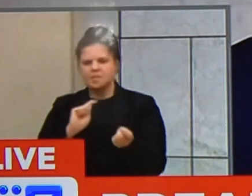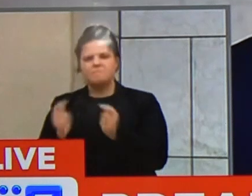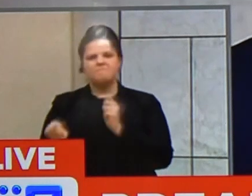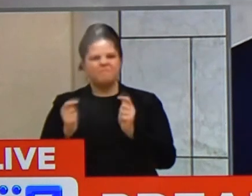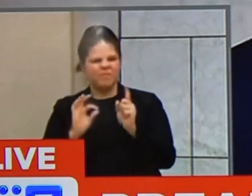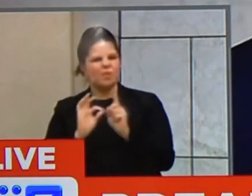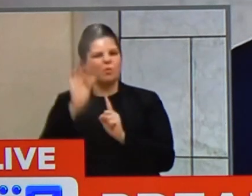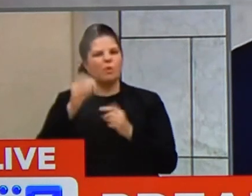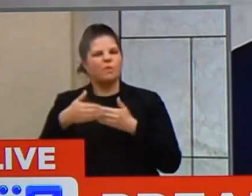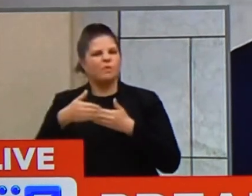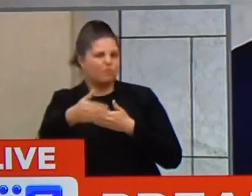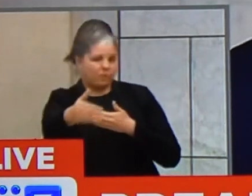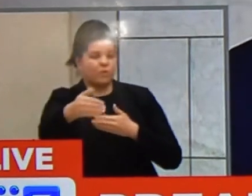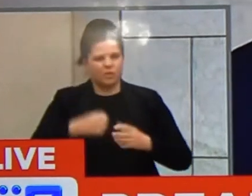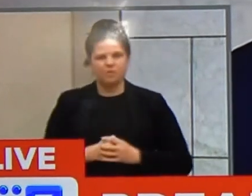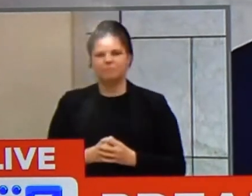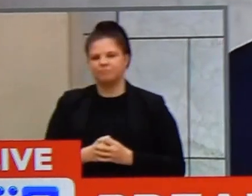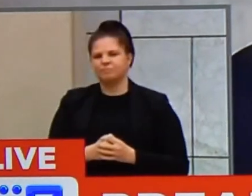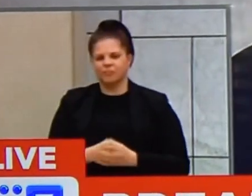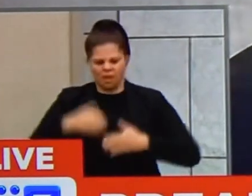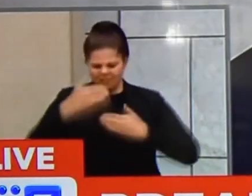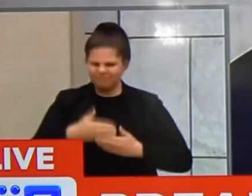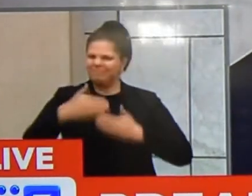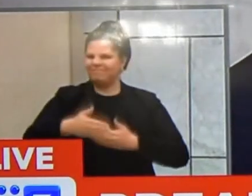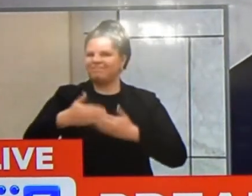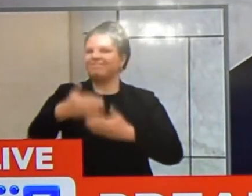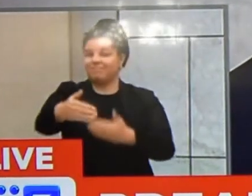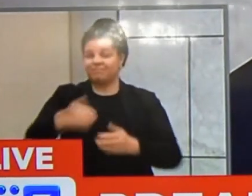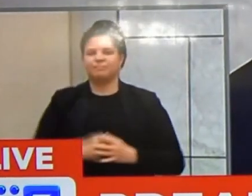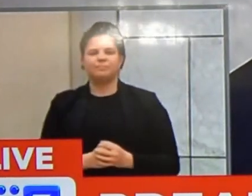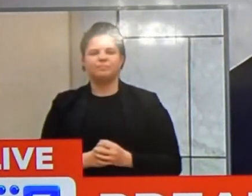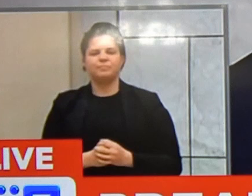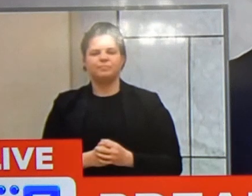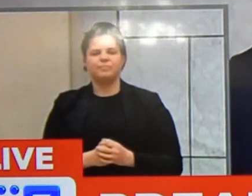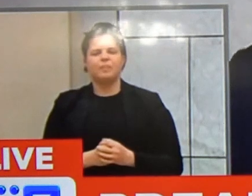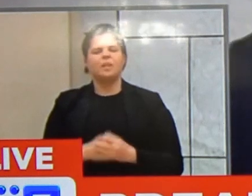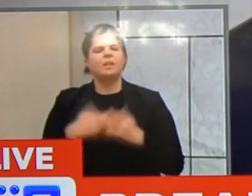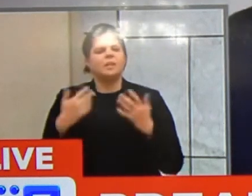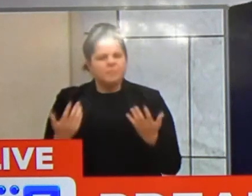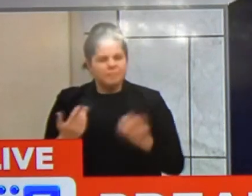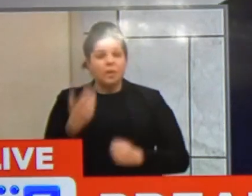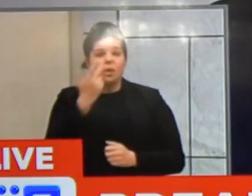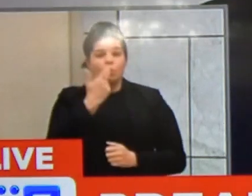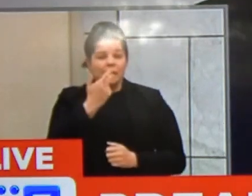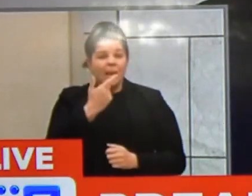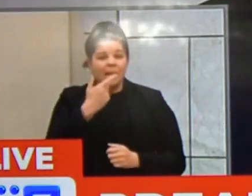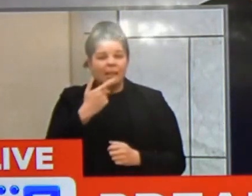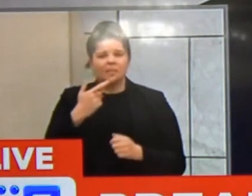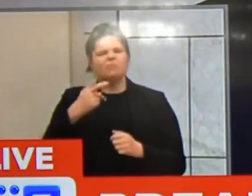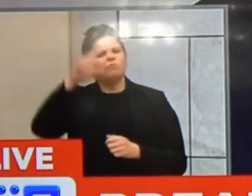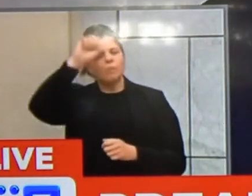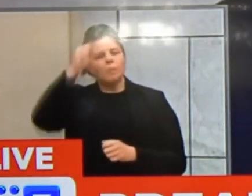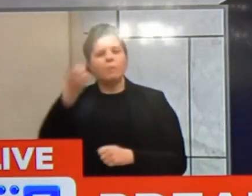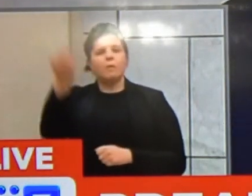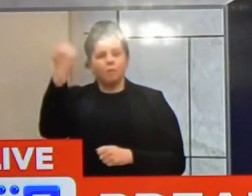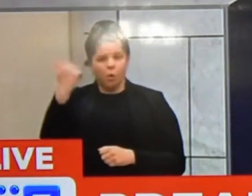necessary as we move through this next phase. But I can say this, that had the virus kept growing at the same rate